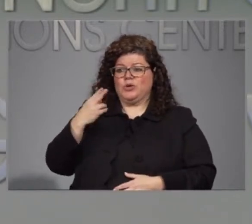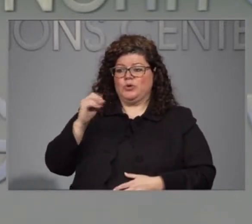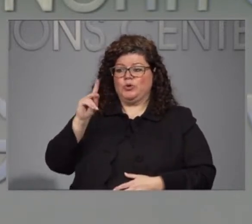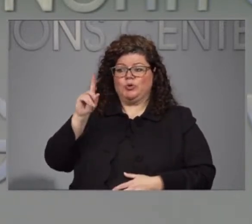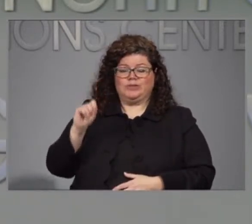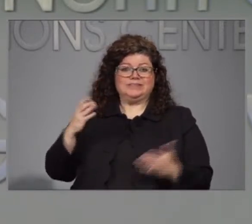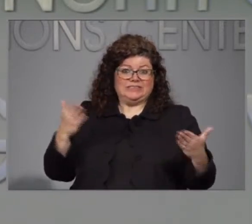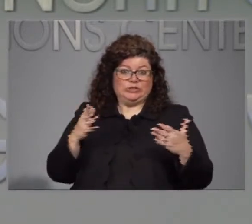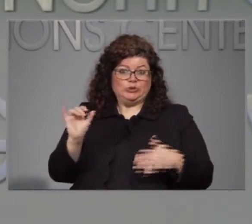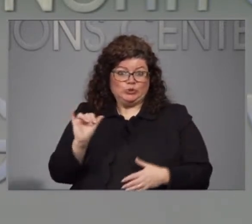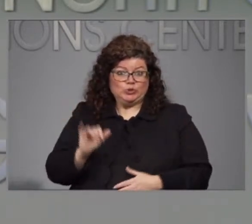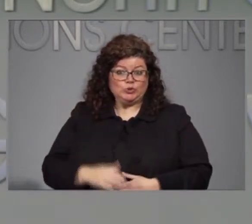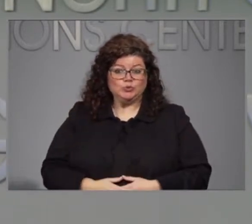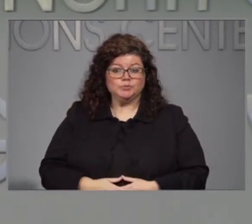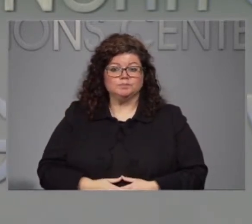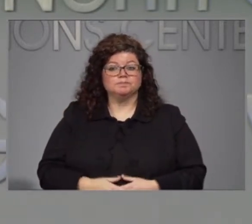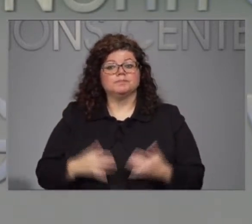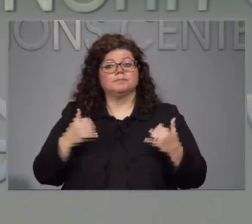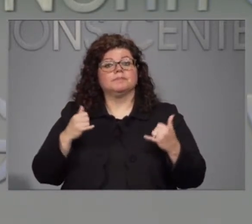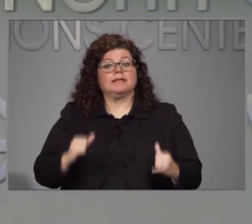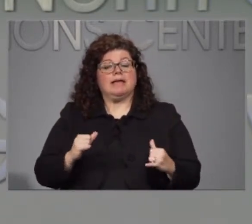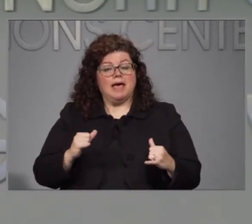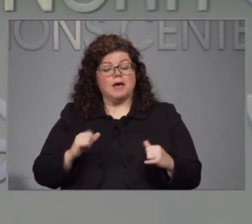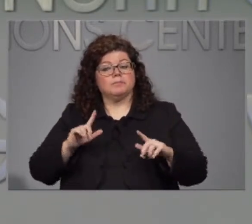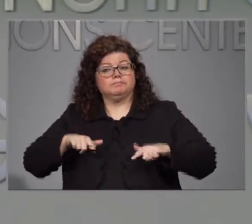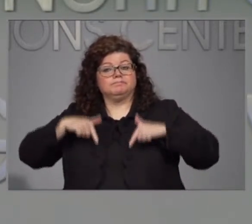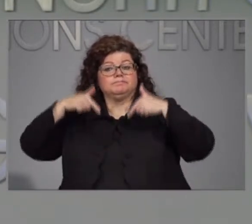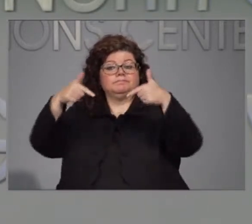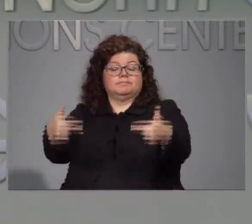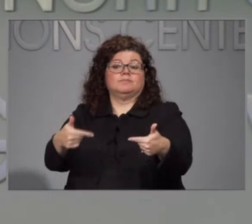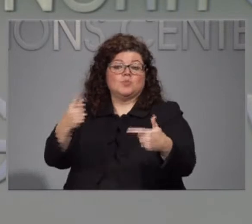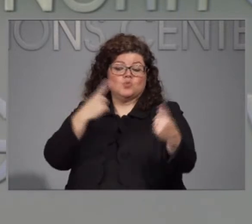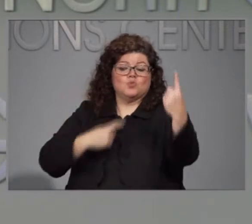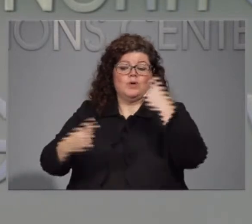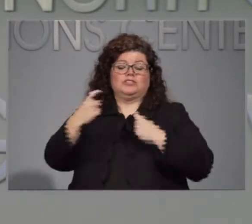identify yourself and your organization, we would appreciate it. Thanks.